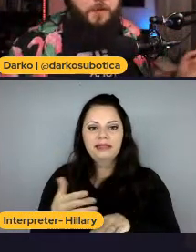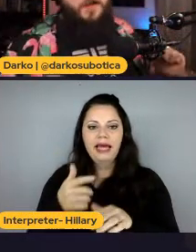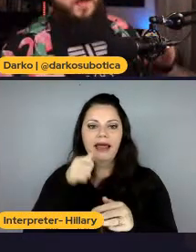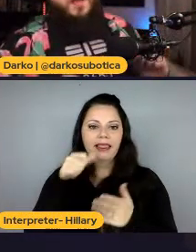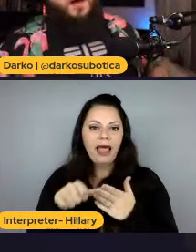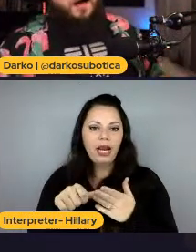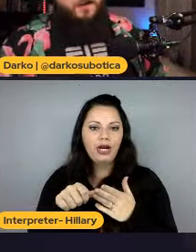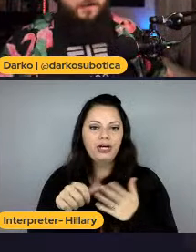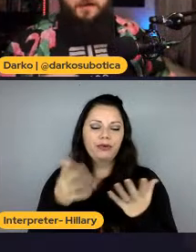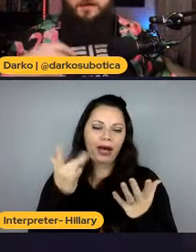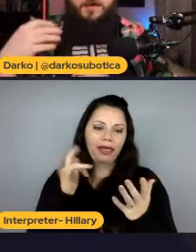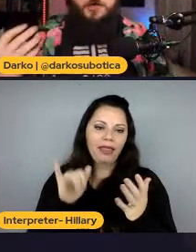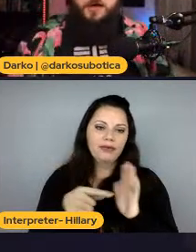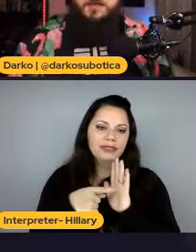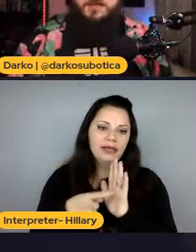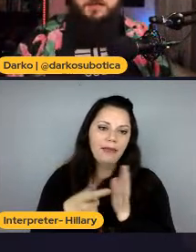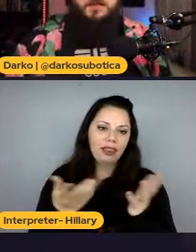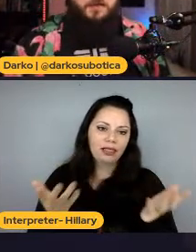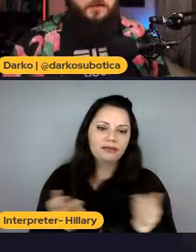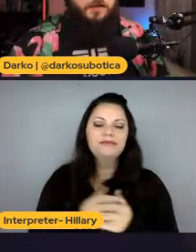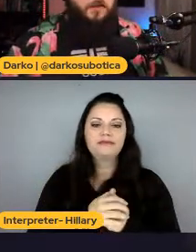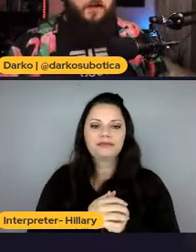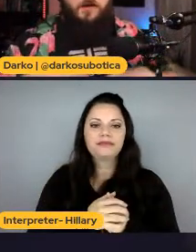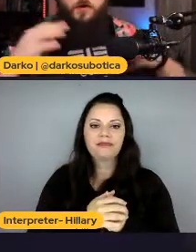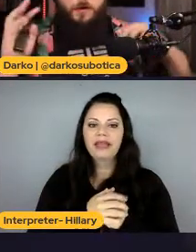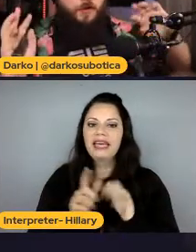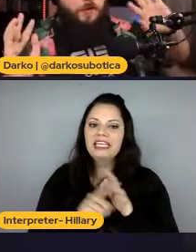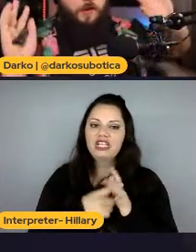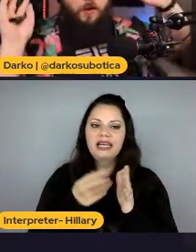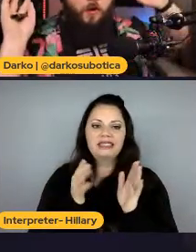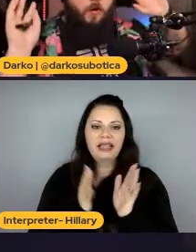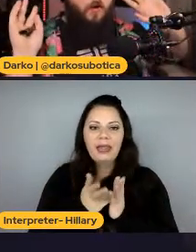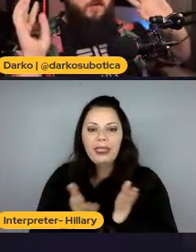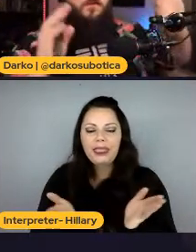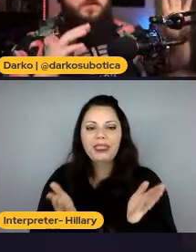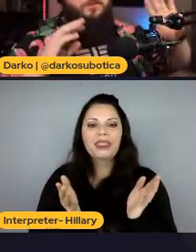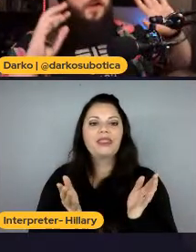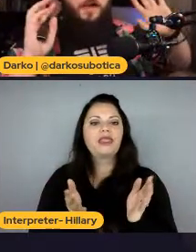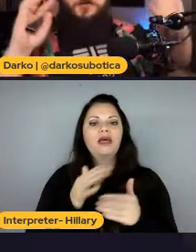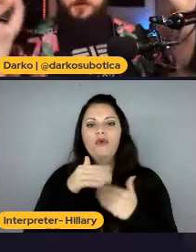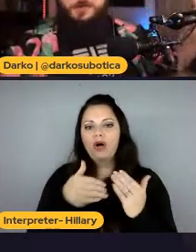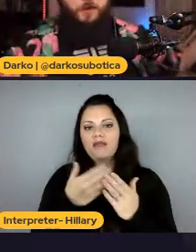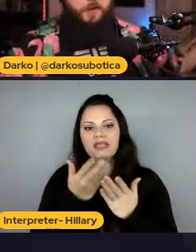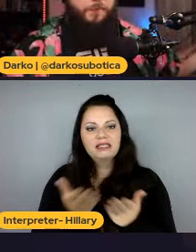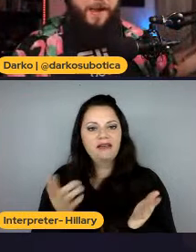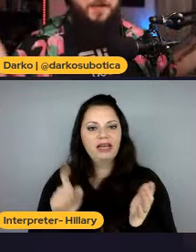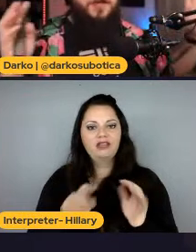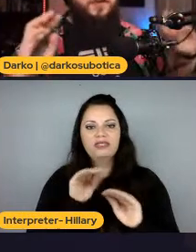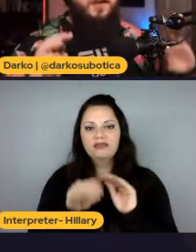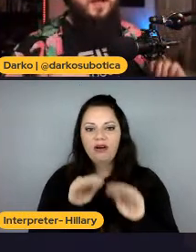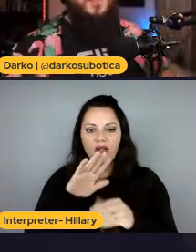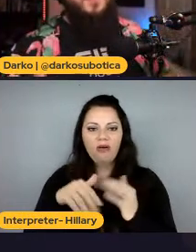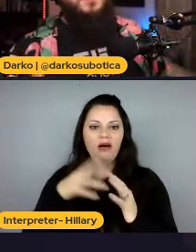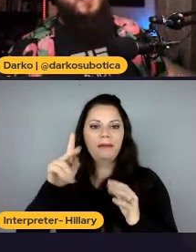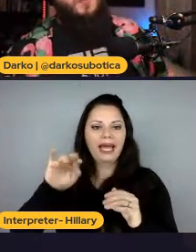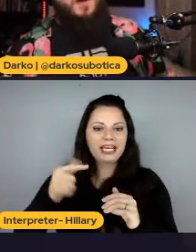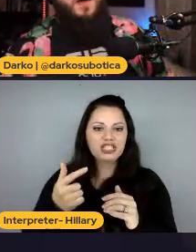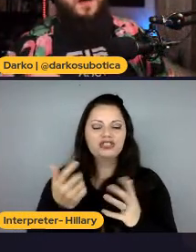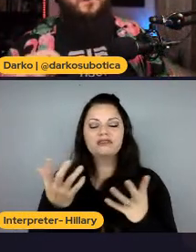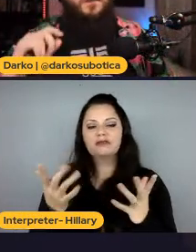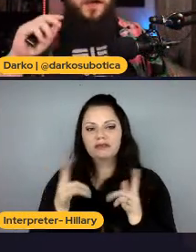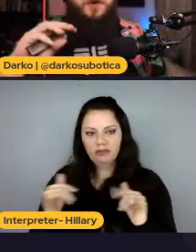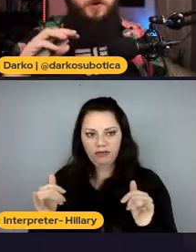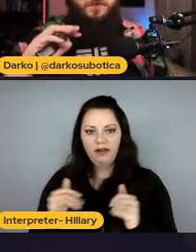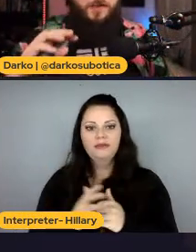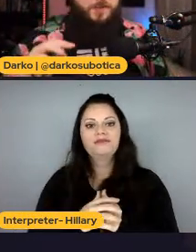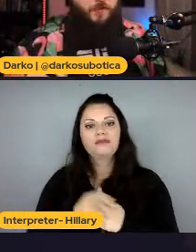examples. Initializing this little thing, going through all of the stuff. Hey, I need to install all the packages, right?